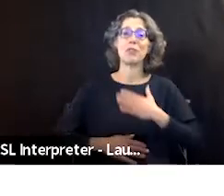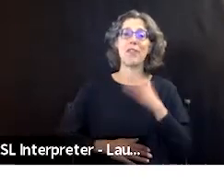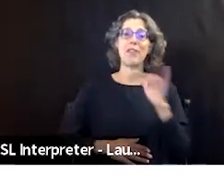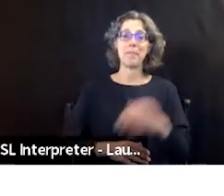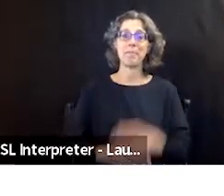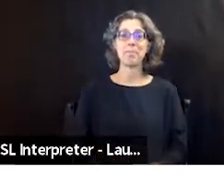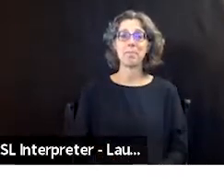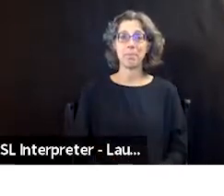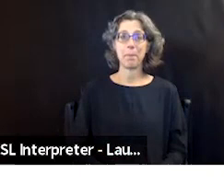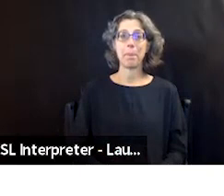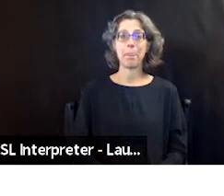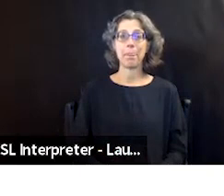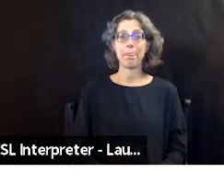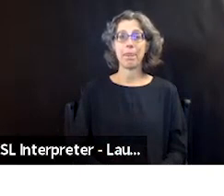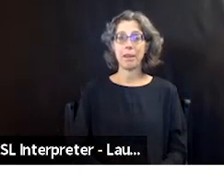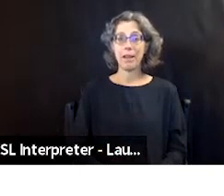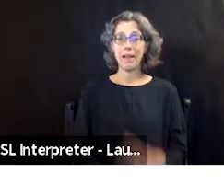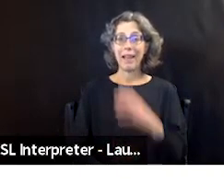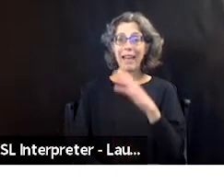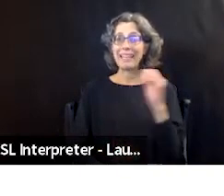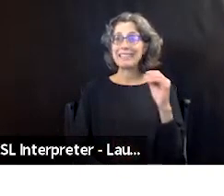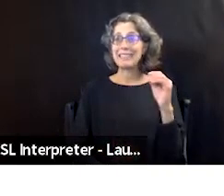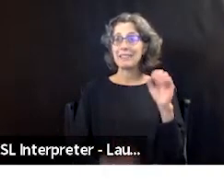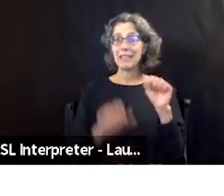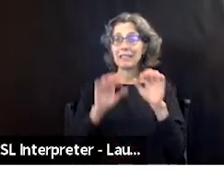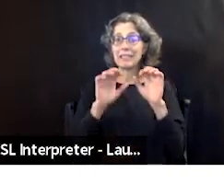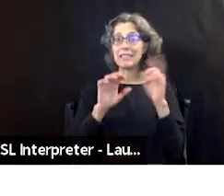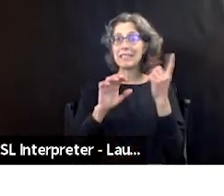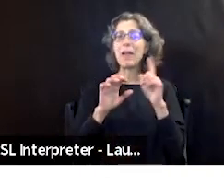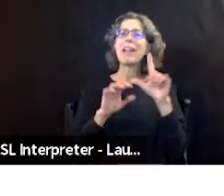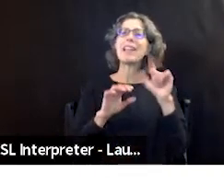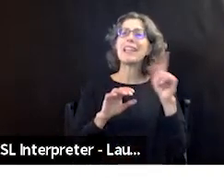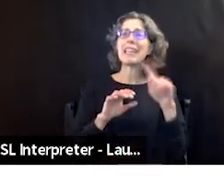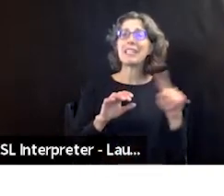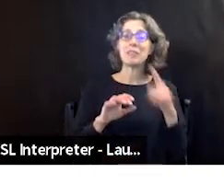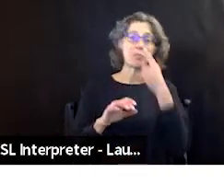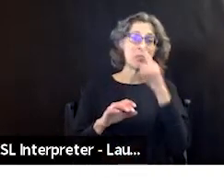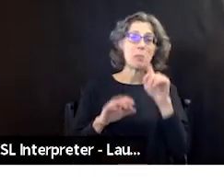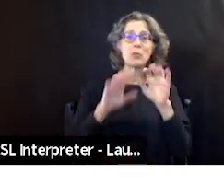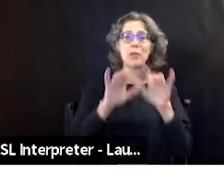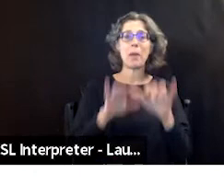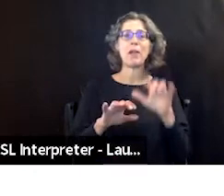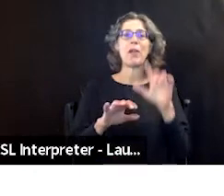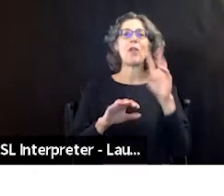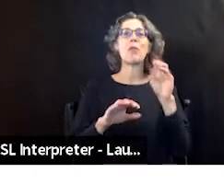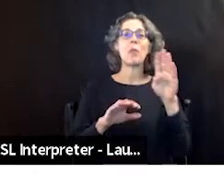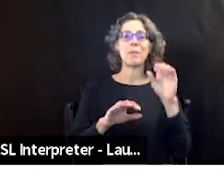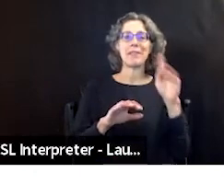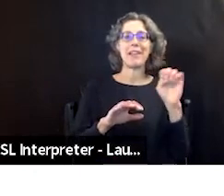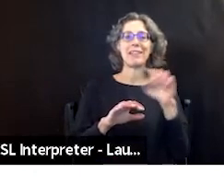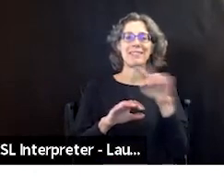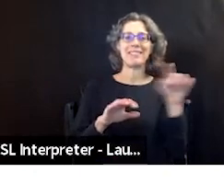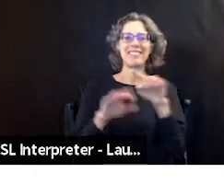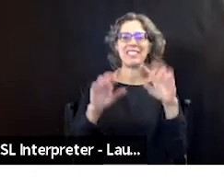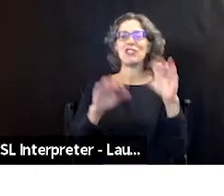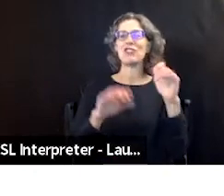And did we get our website put into chat? Liz, would you be able to put our website in chat? There we go. Thank you. Our